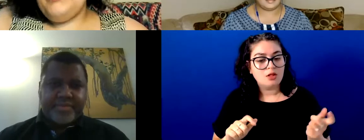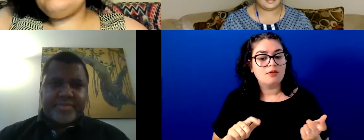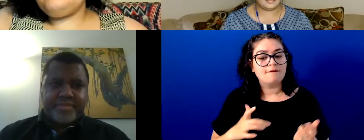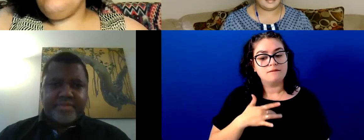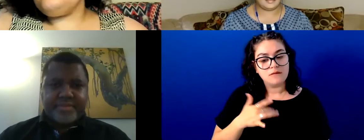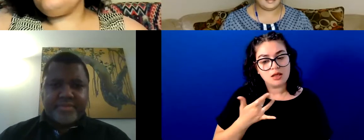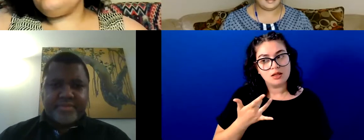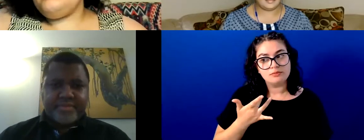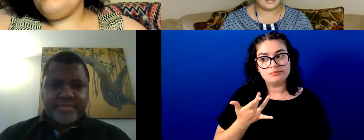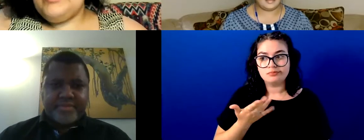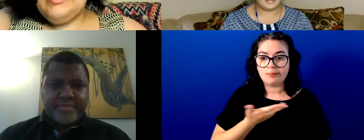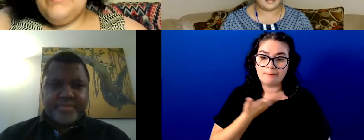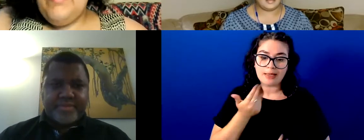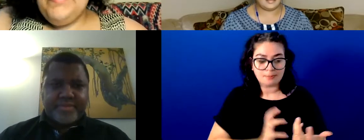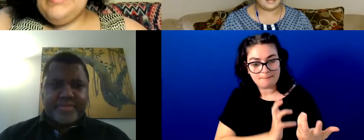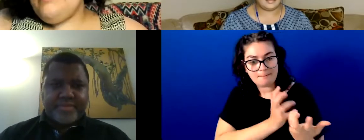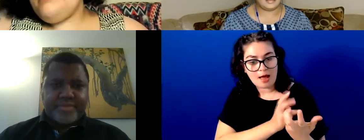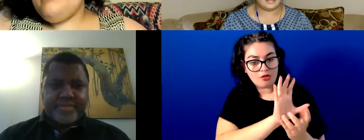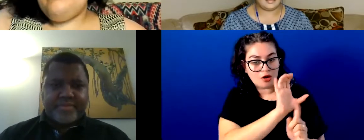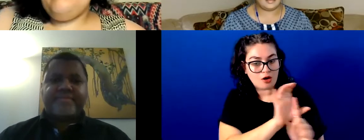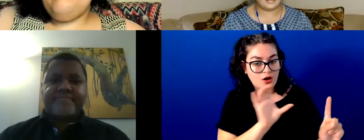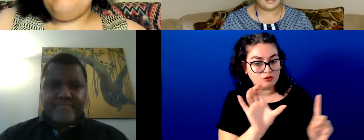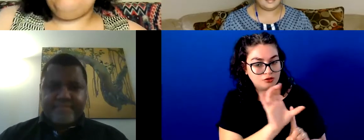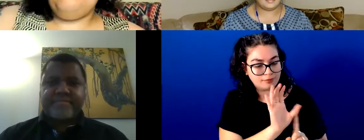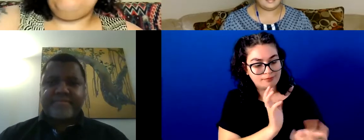the best culturally and personally for everyone.